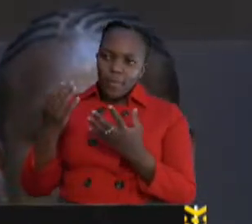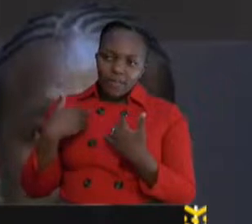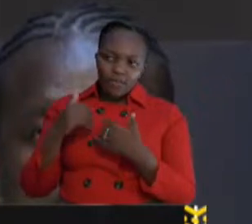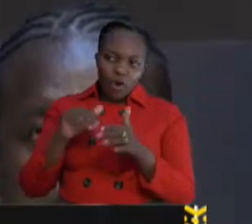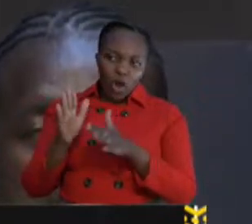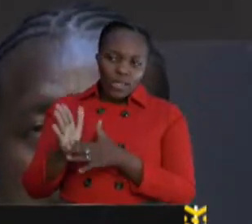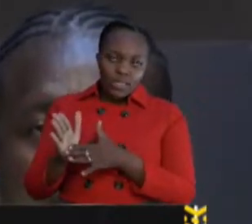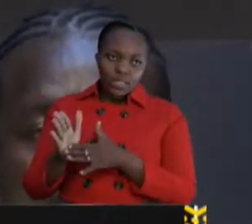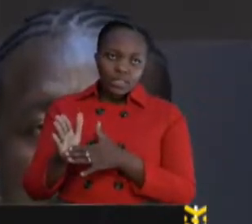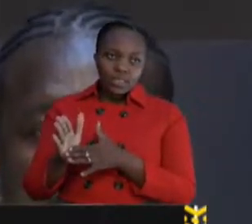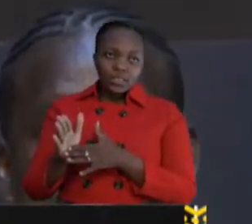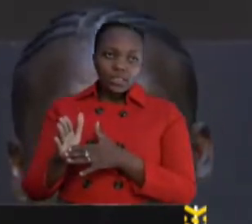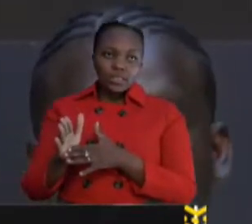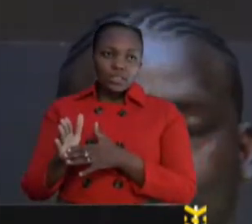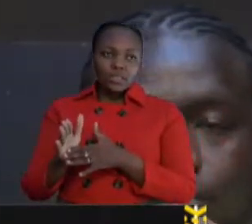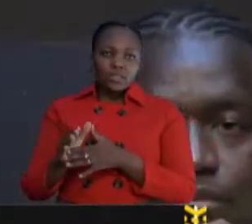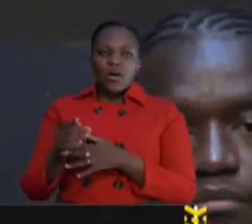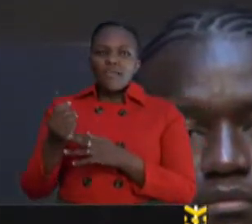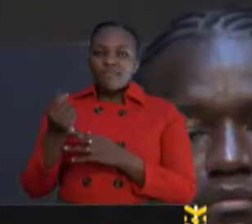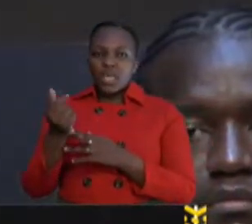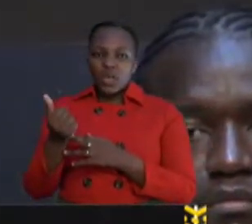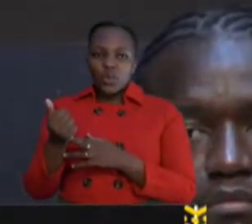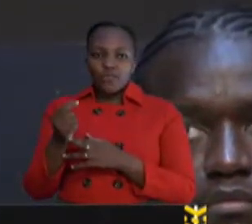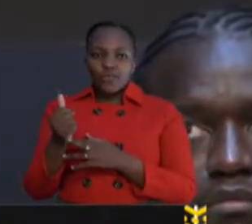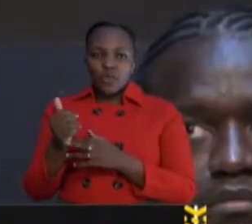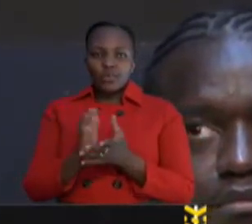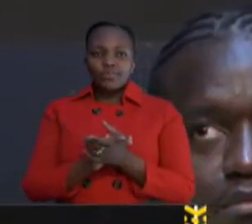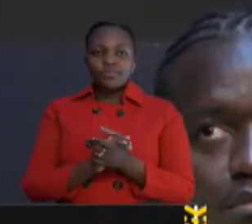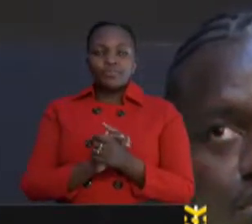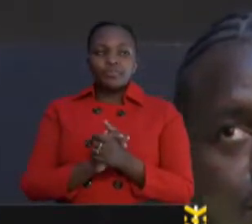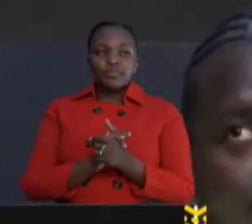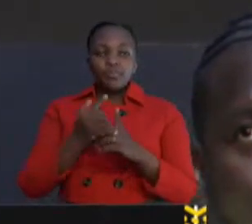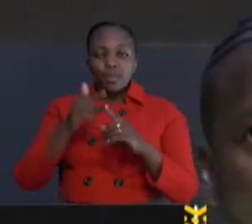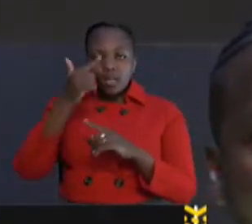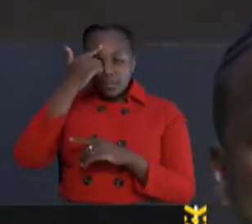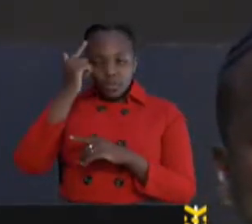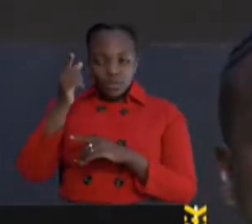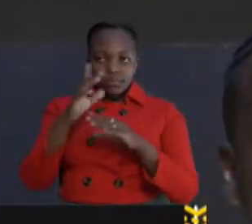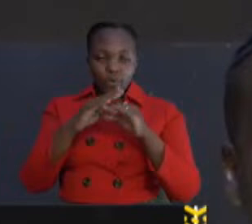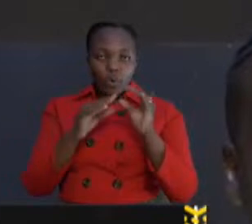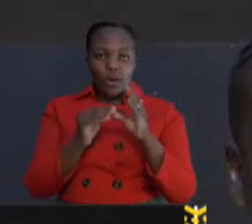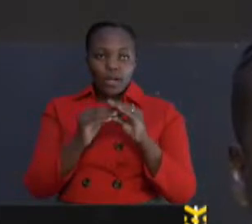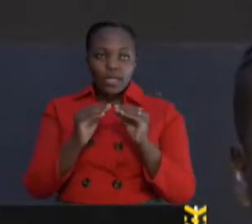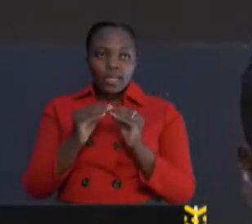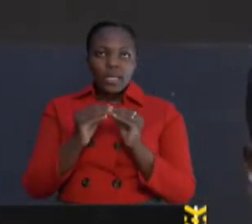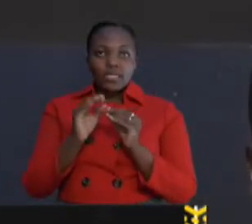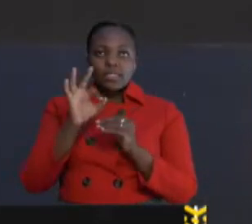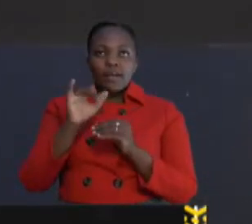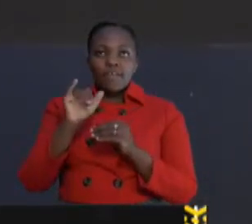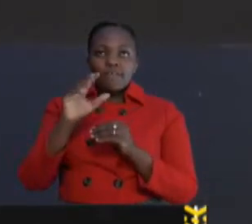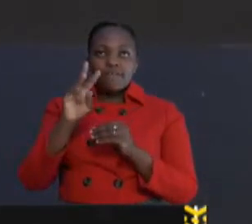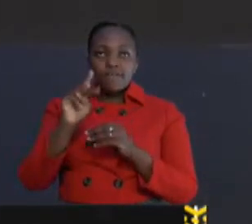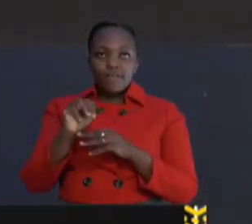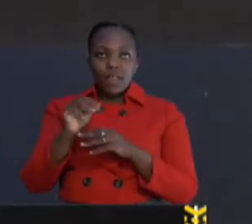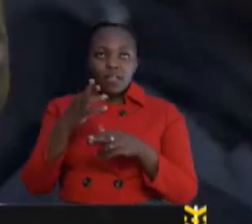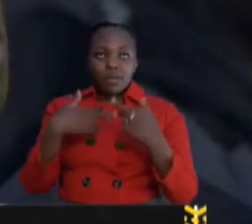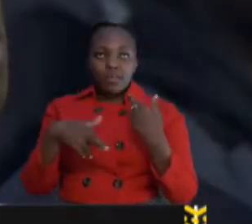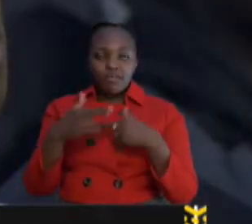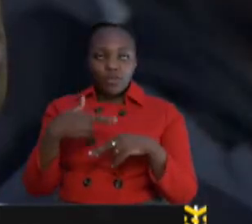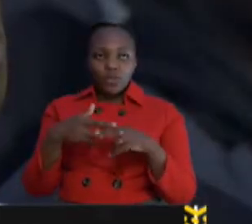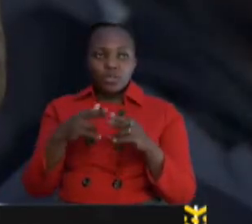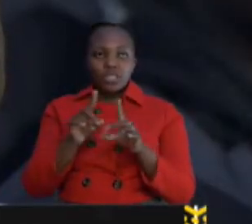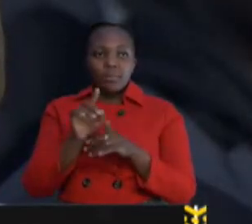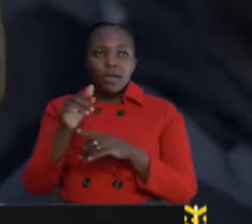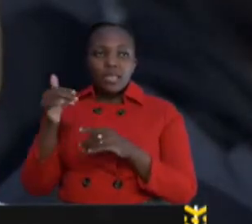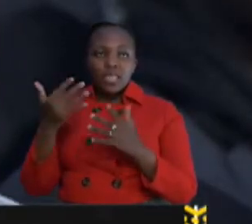Yes, it was like on the lower side, right? But the fact that she was creating film reviews and other things,